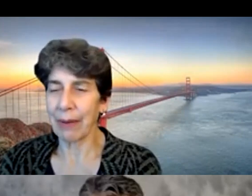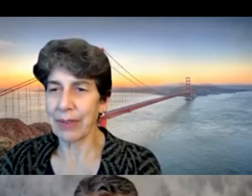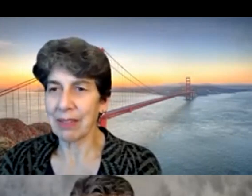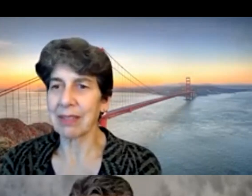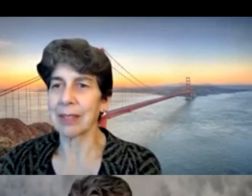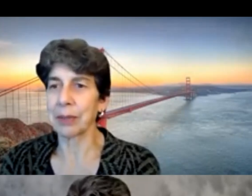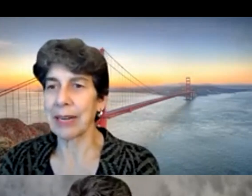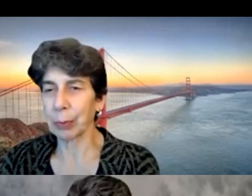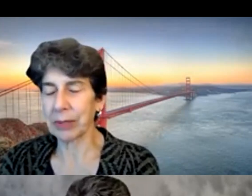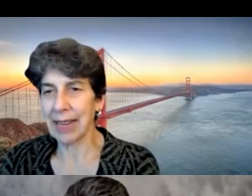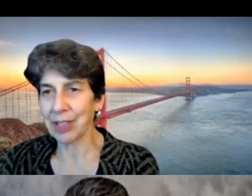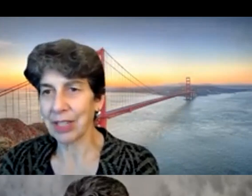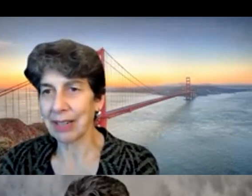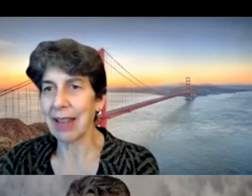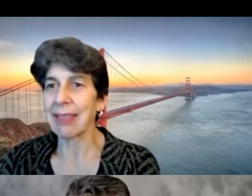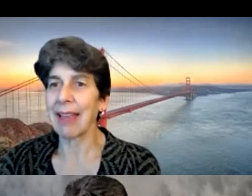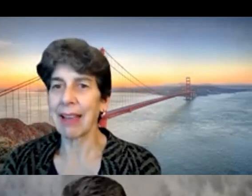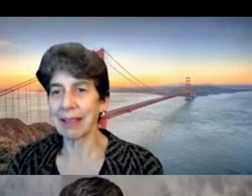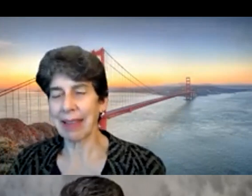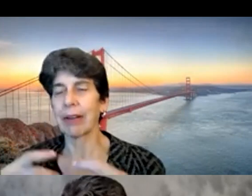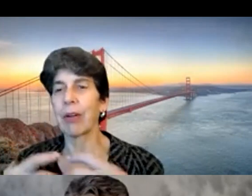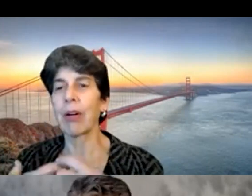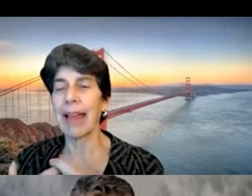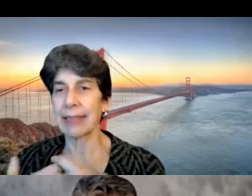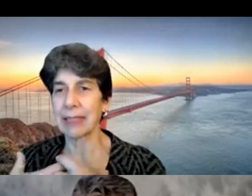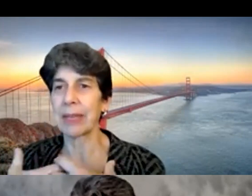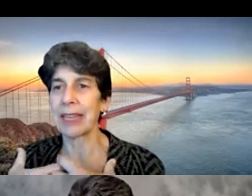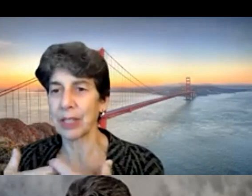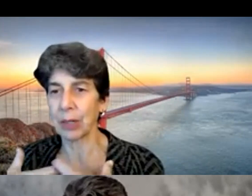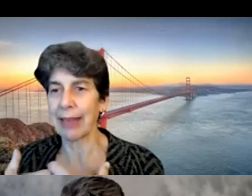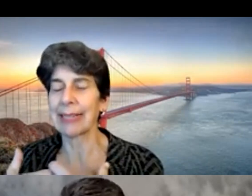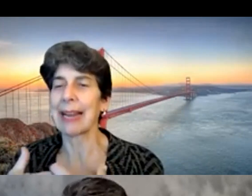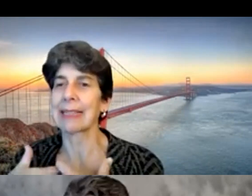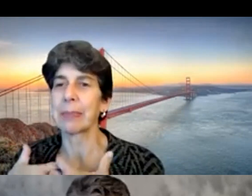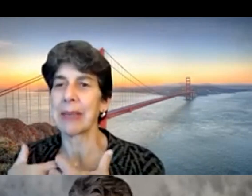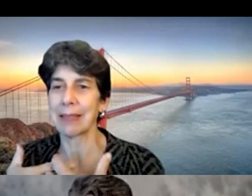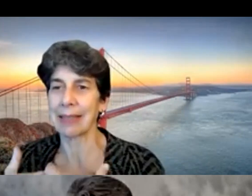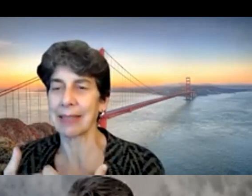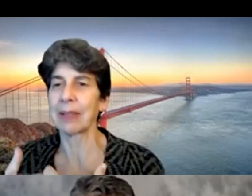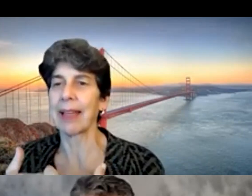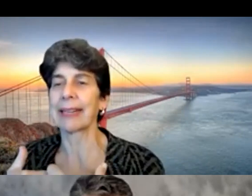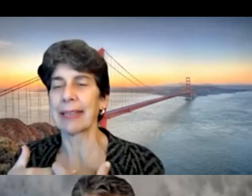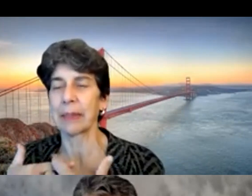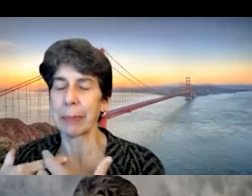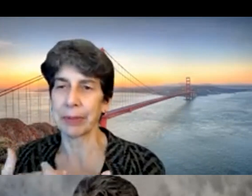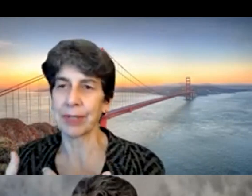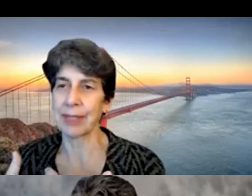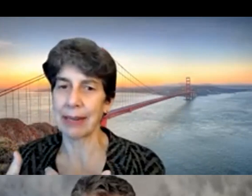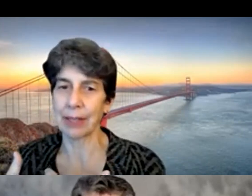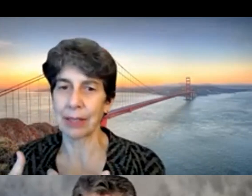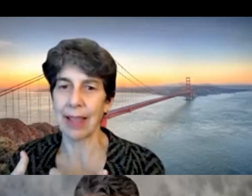supportive services, the transportation, the healthcare, it all has to be integrated, it has to be accessible, and it has